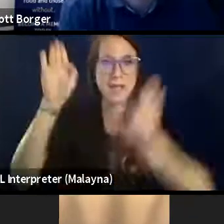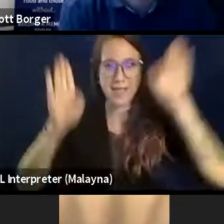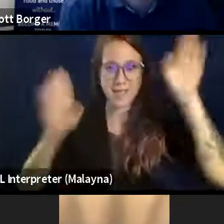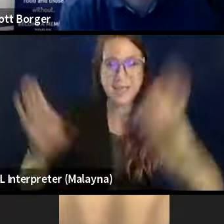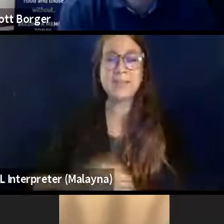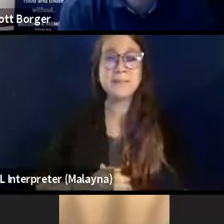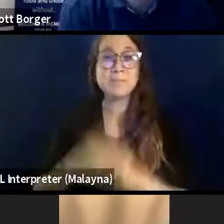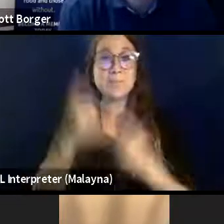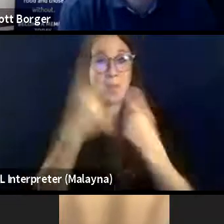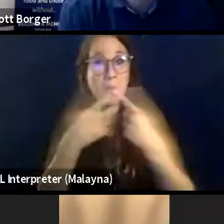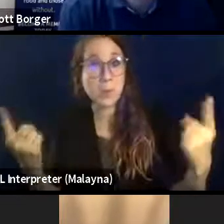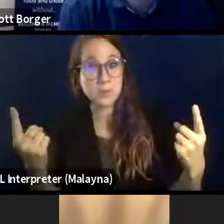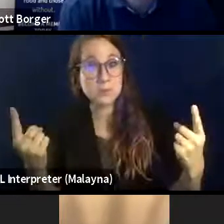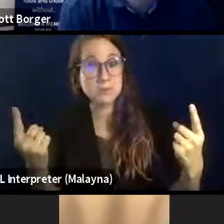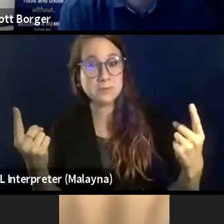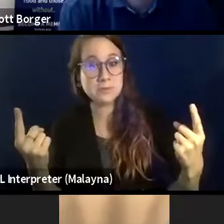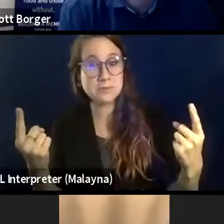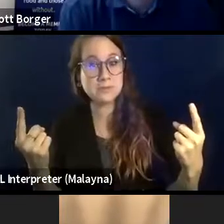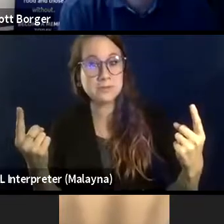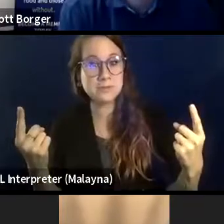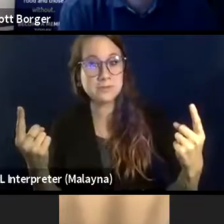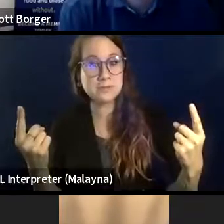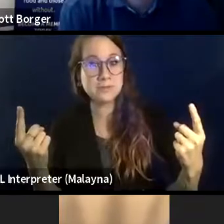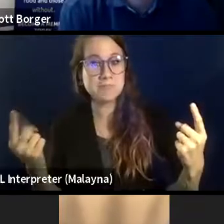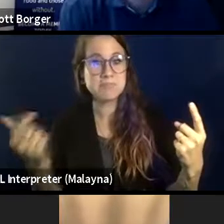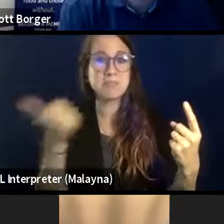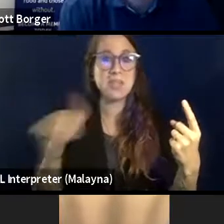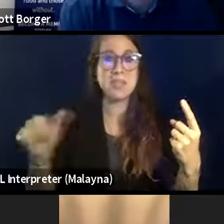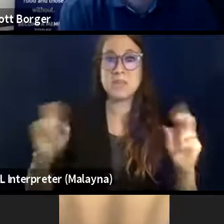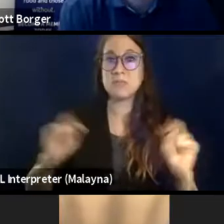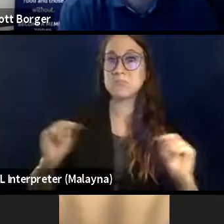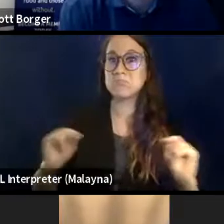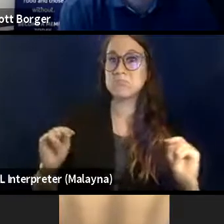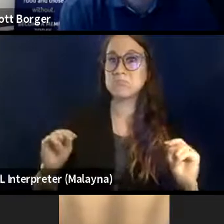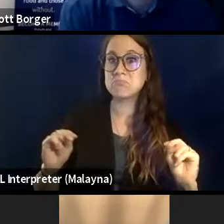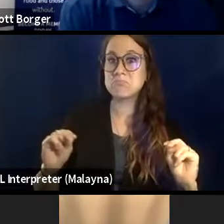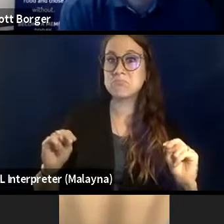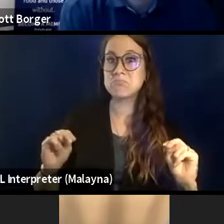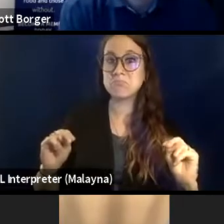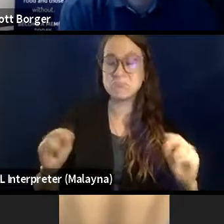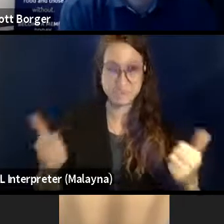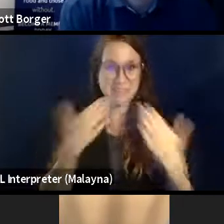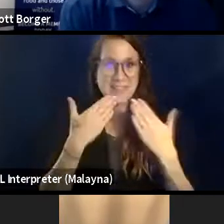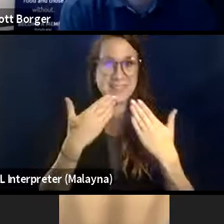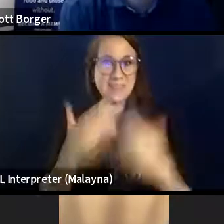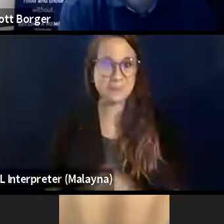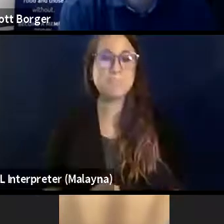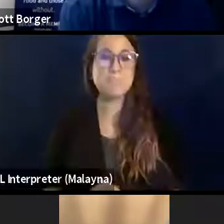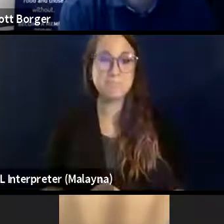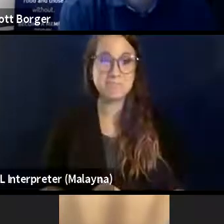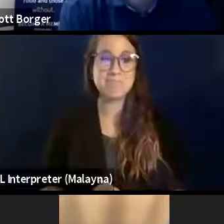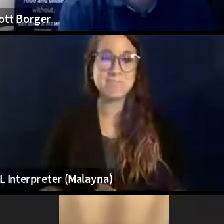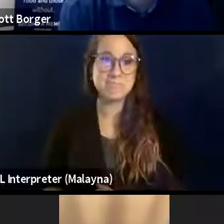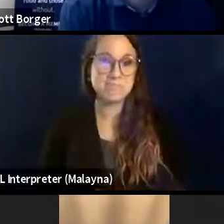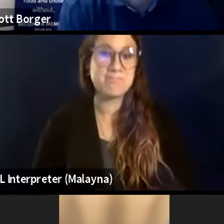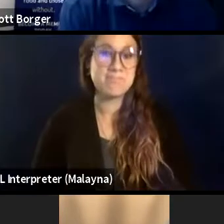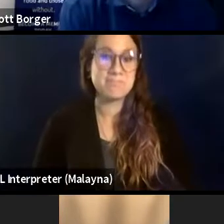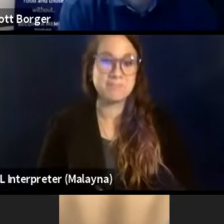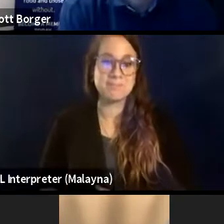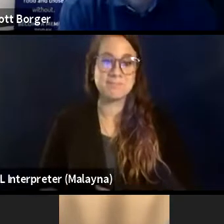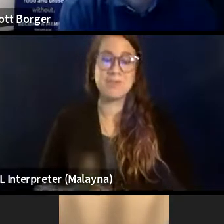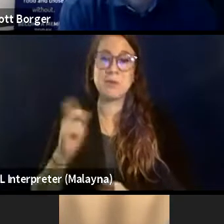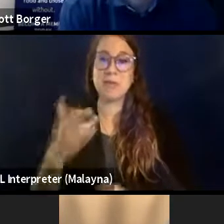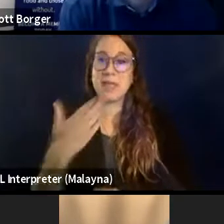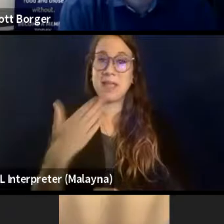Okay. All opposed? Any abstentions? Thank you. Okay, the ayes have it. Thank you so